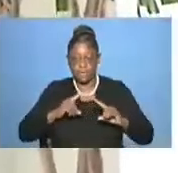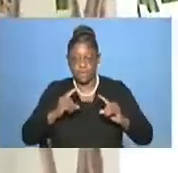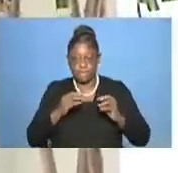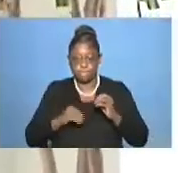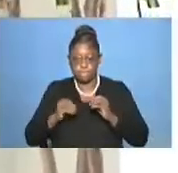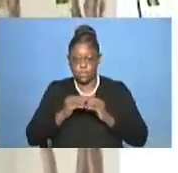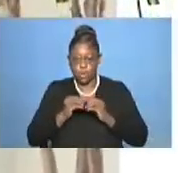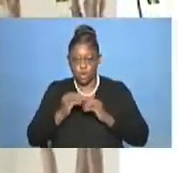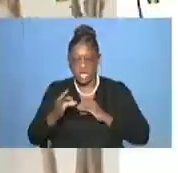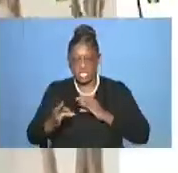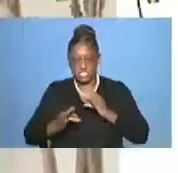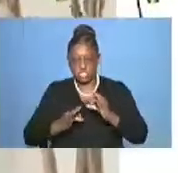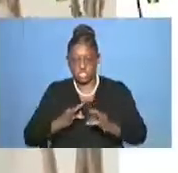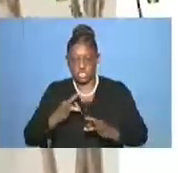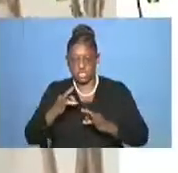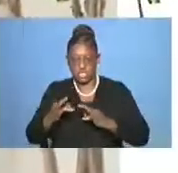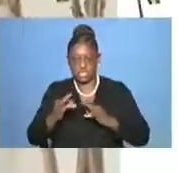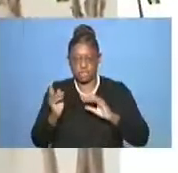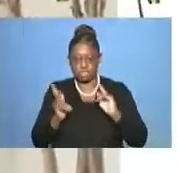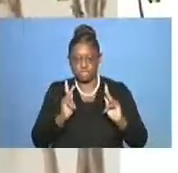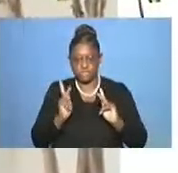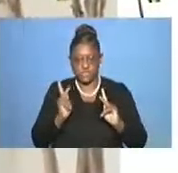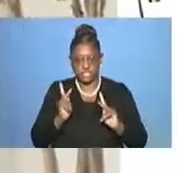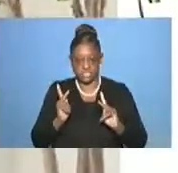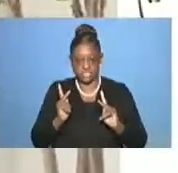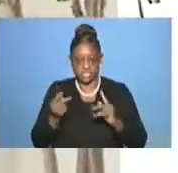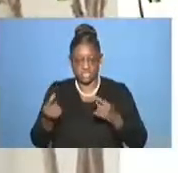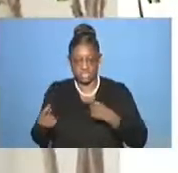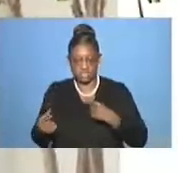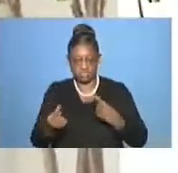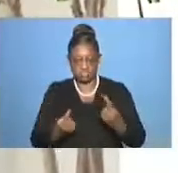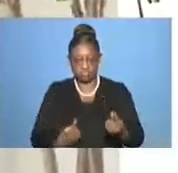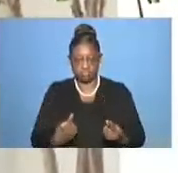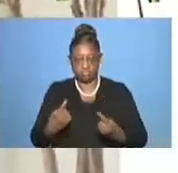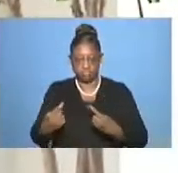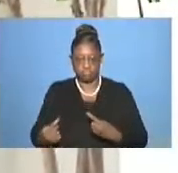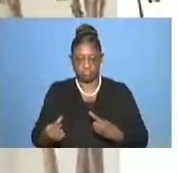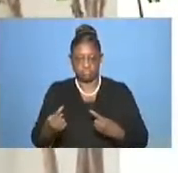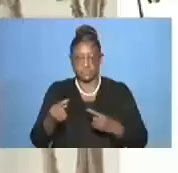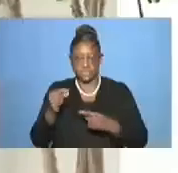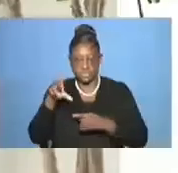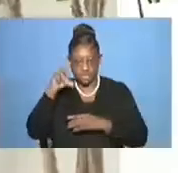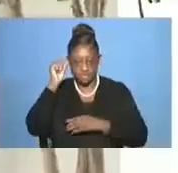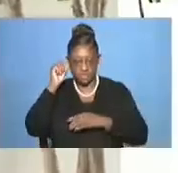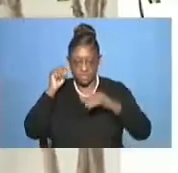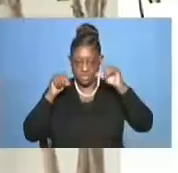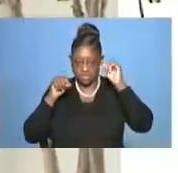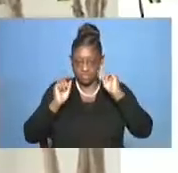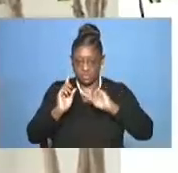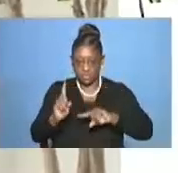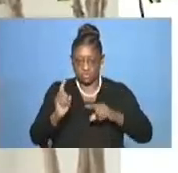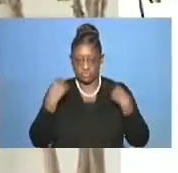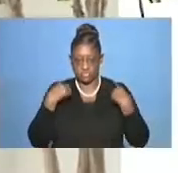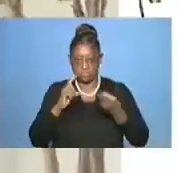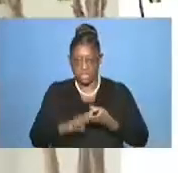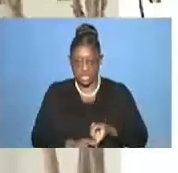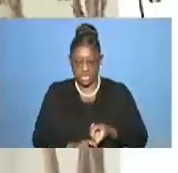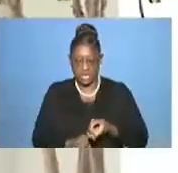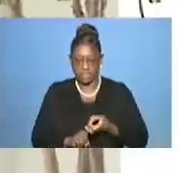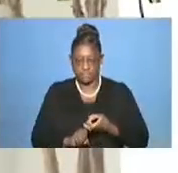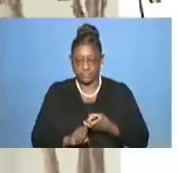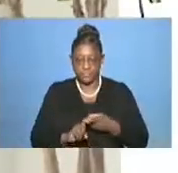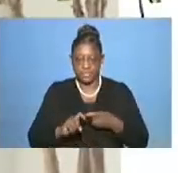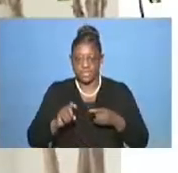more exchange of visits, Bahamas, government going to Spain, and in